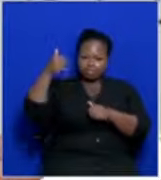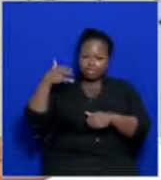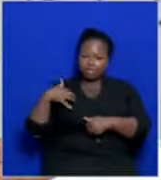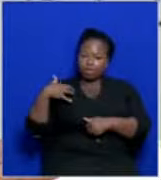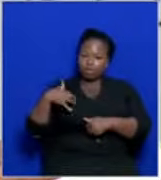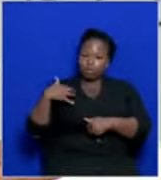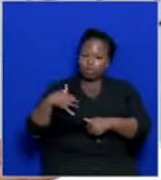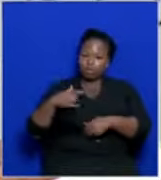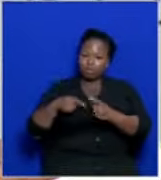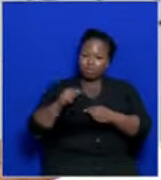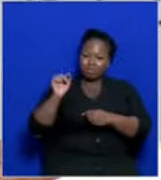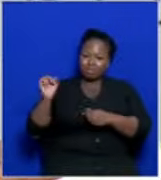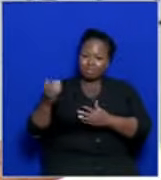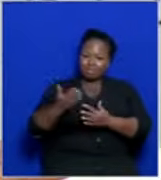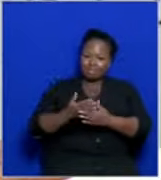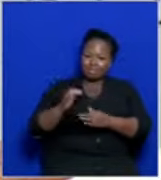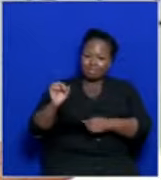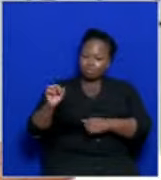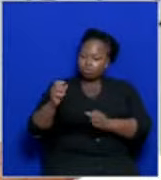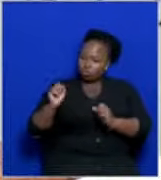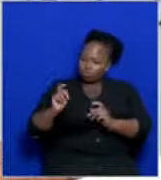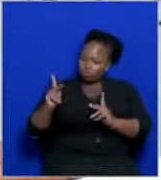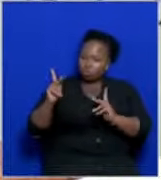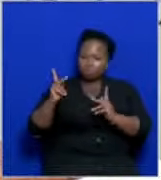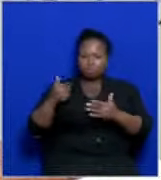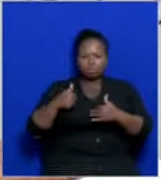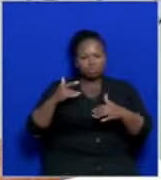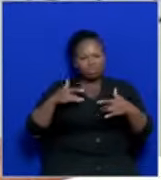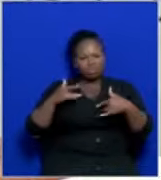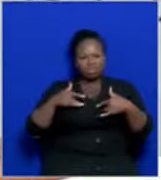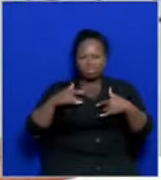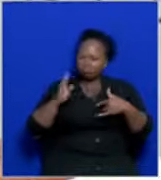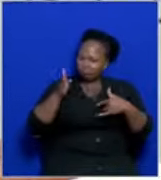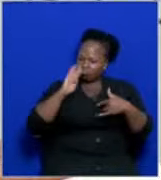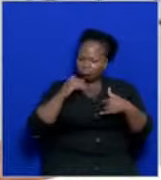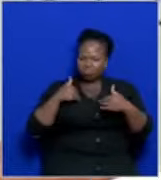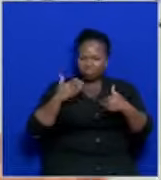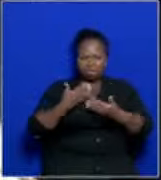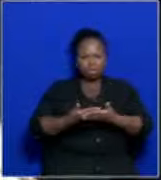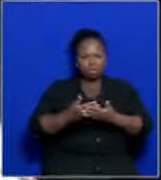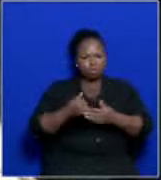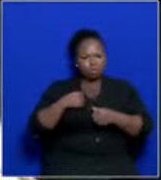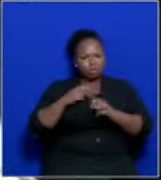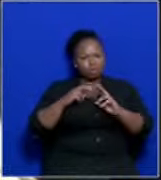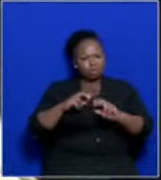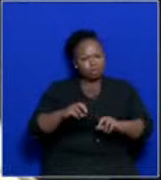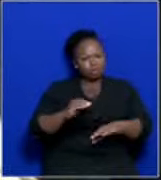and they had opportunity to raise any concerns they may have had with my investigations.